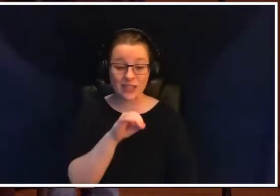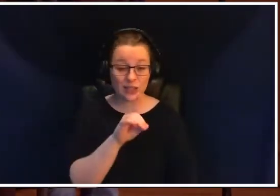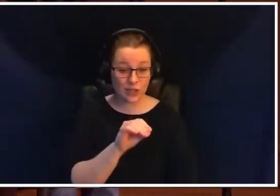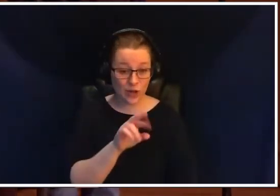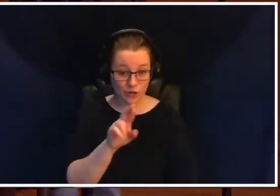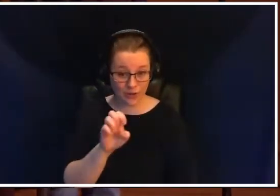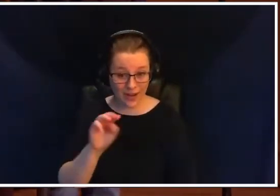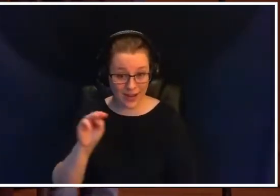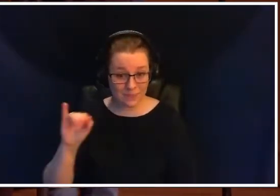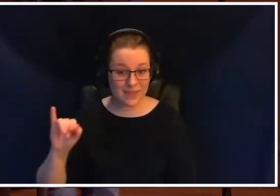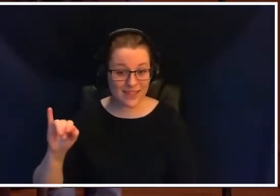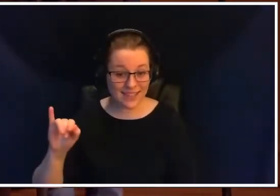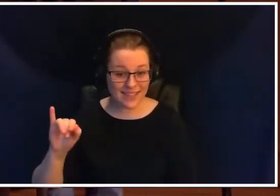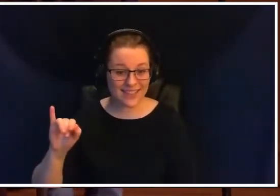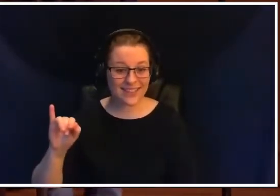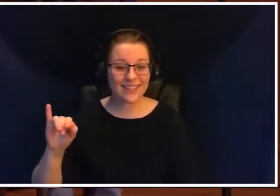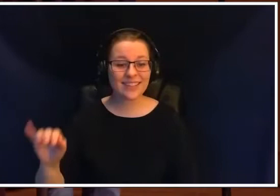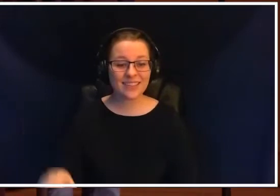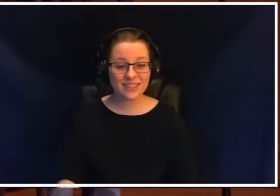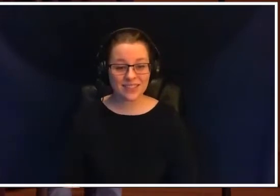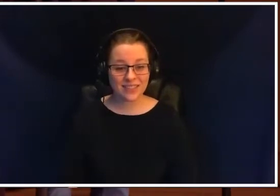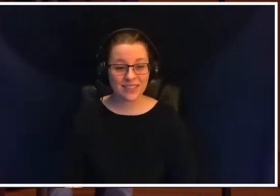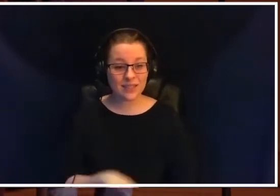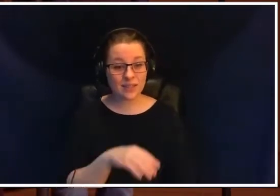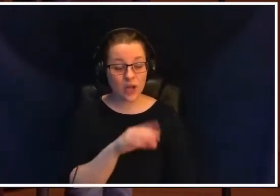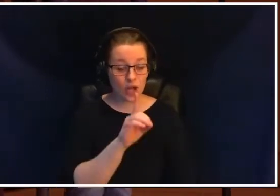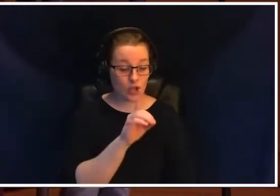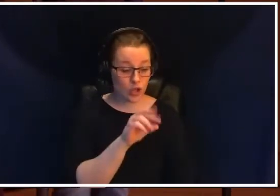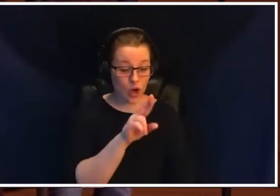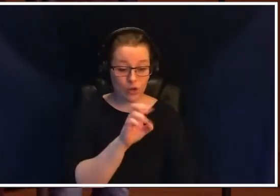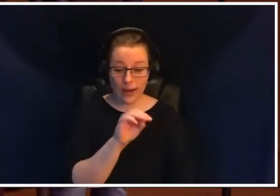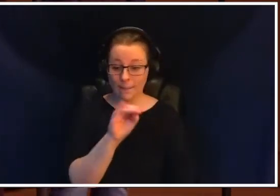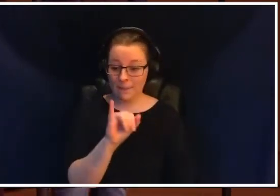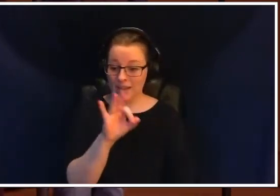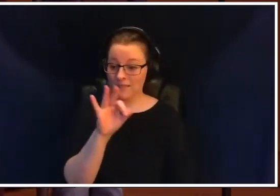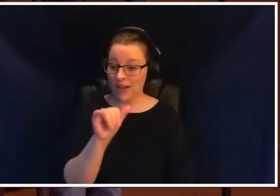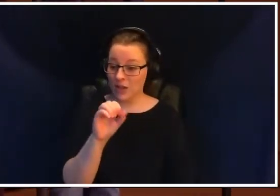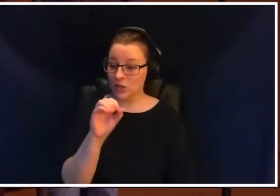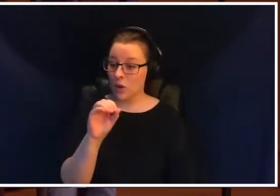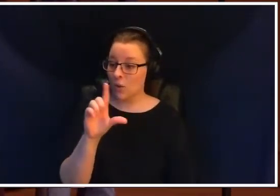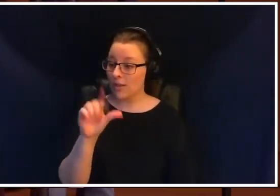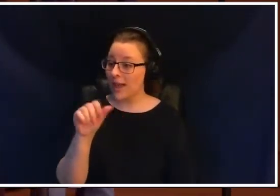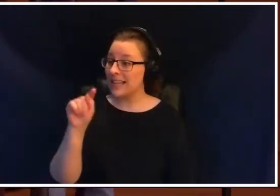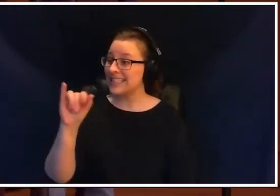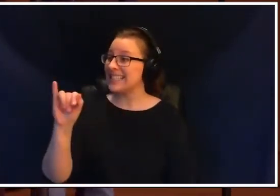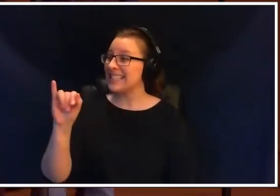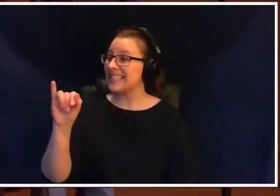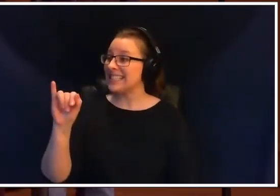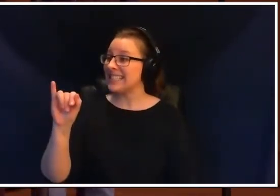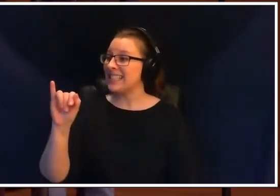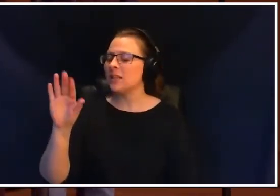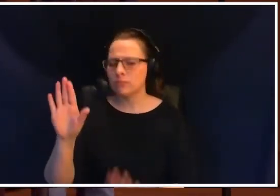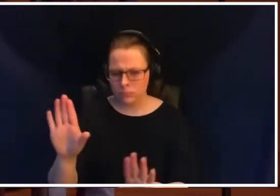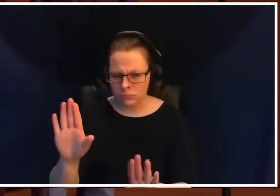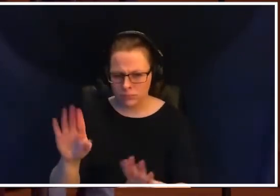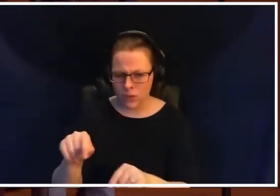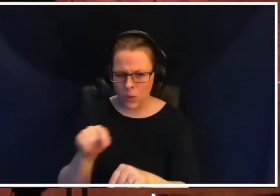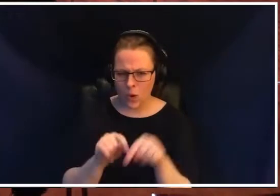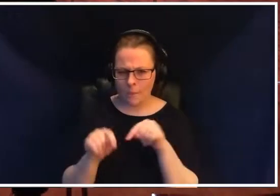Do, Re, Mi, Do, Re, Mi, Fa, Sol, La, Ti. All right, let's make it easier.